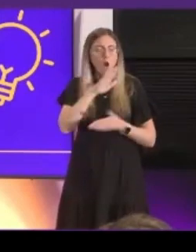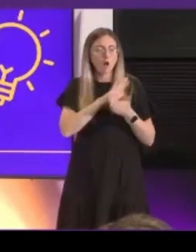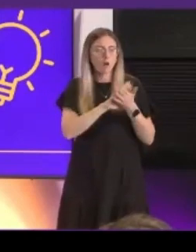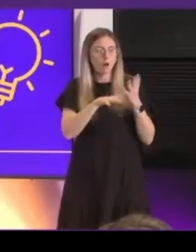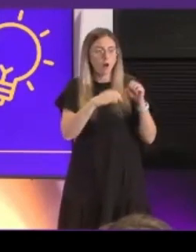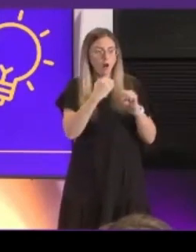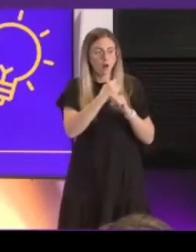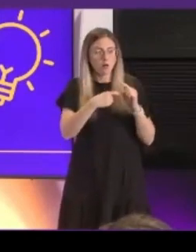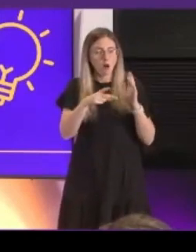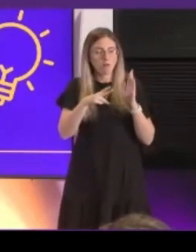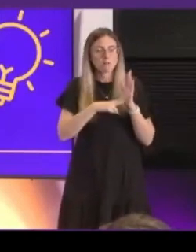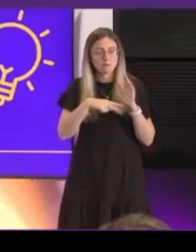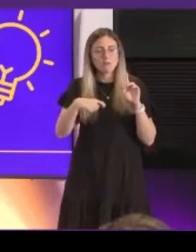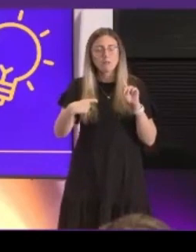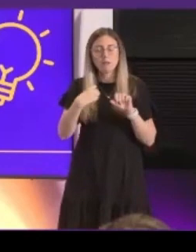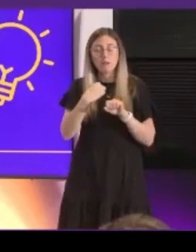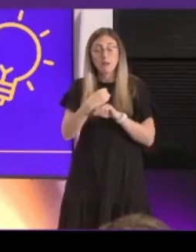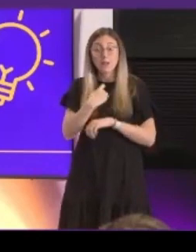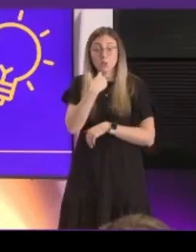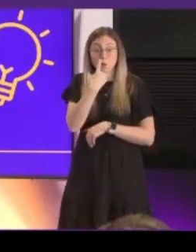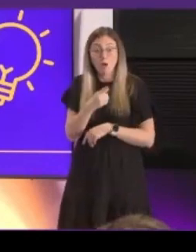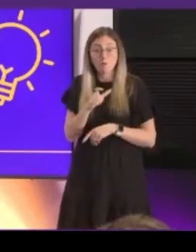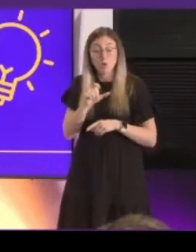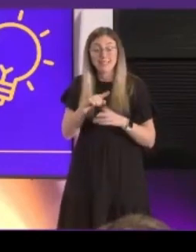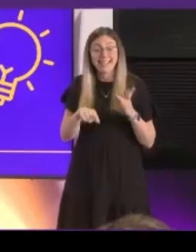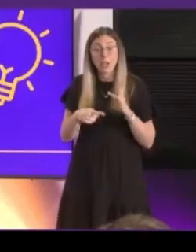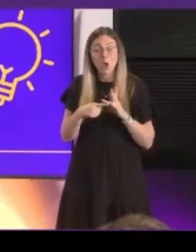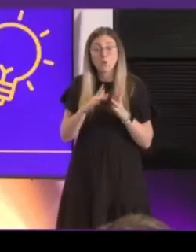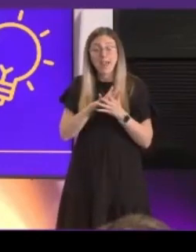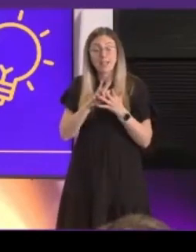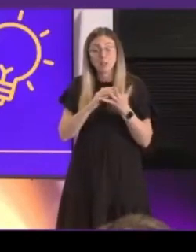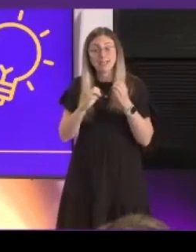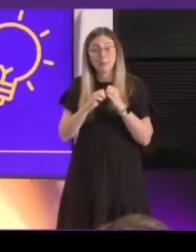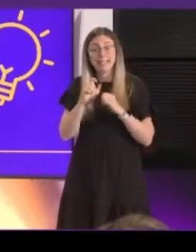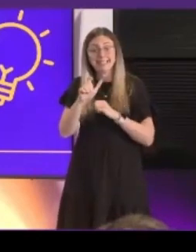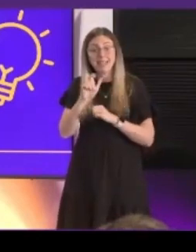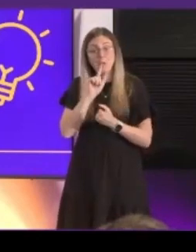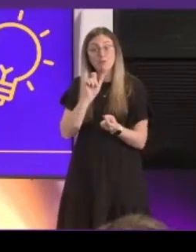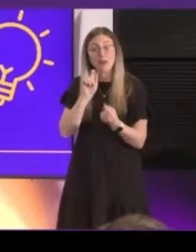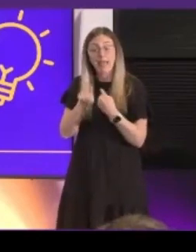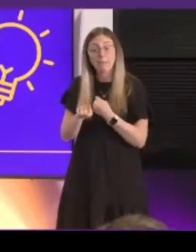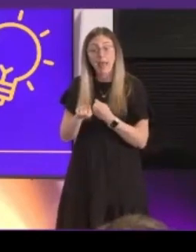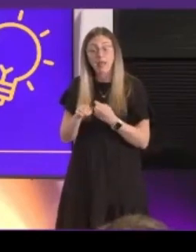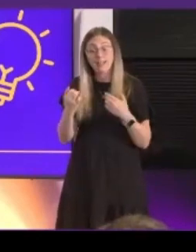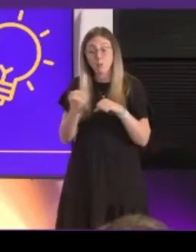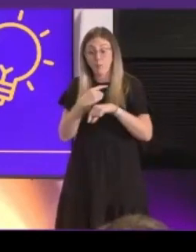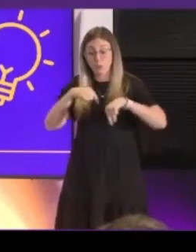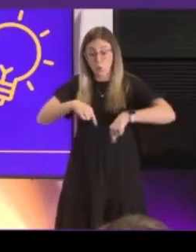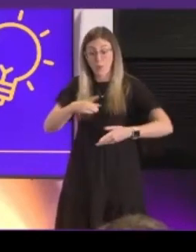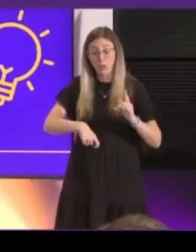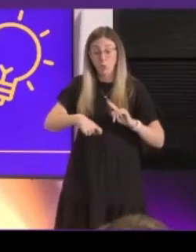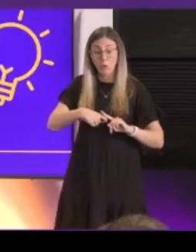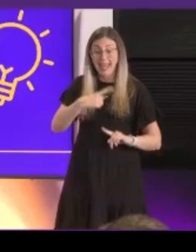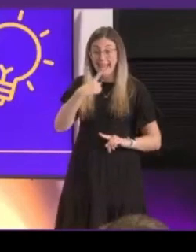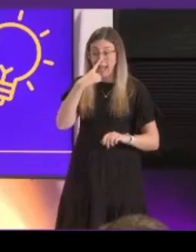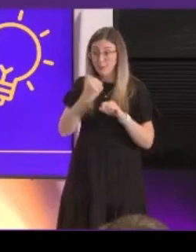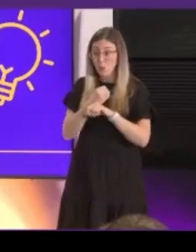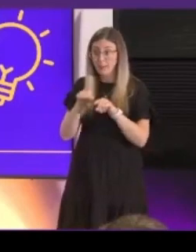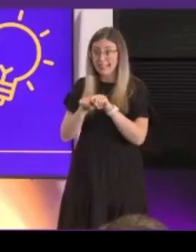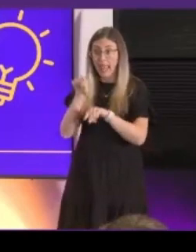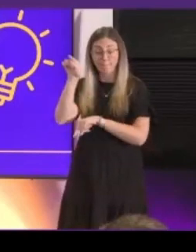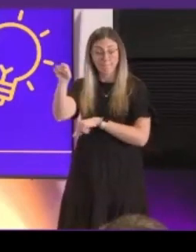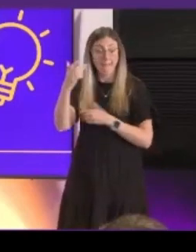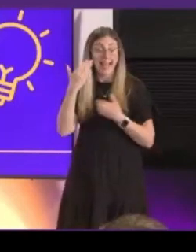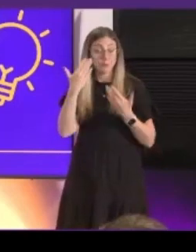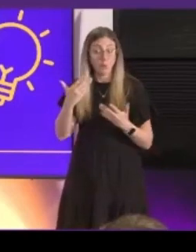literally. So tomorrow our CEO of HSBC Hong Kong is going to get an email from me going, hey, this is what we do in the UK. Can we do this in Hong Kong? I